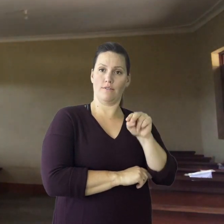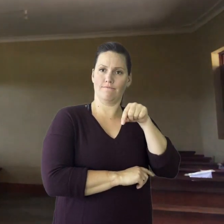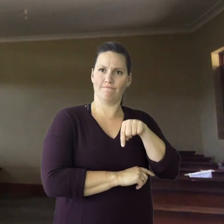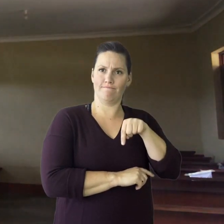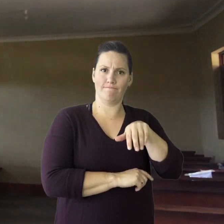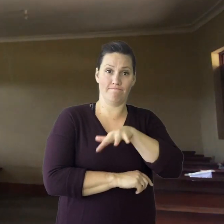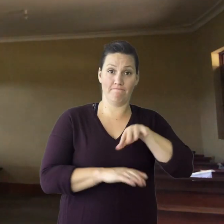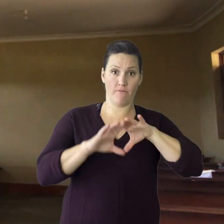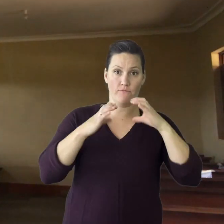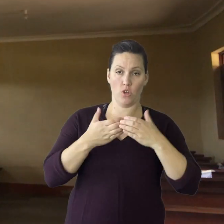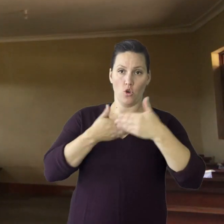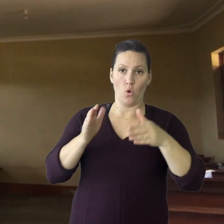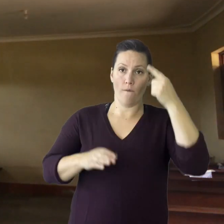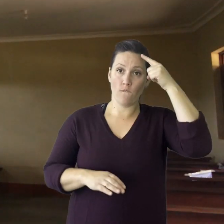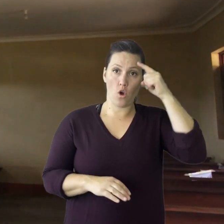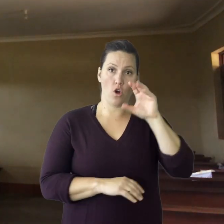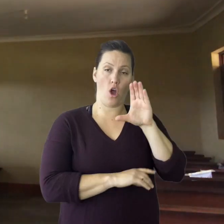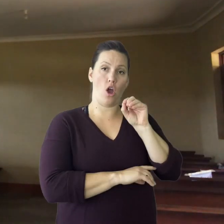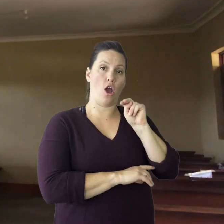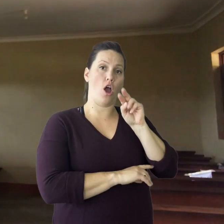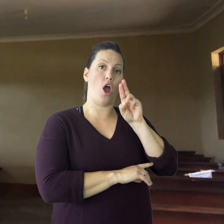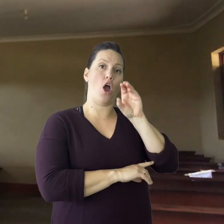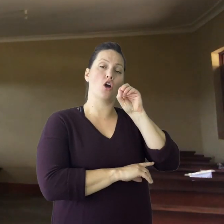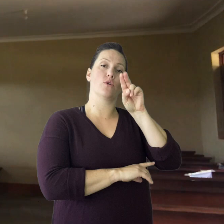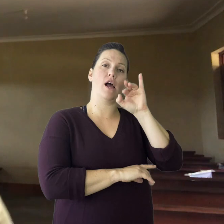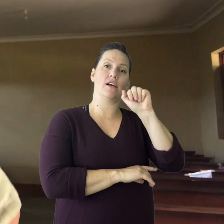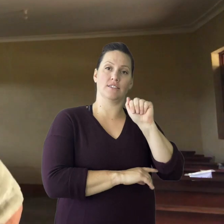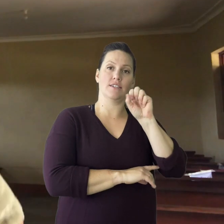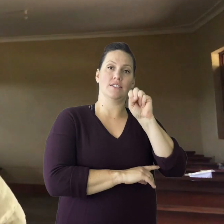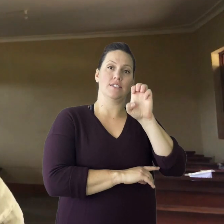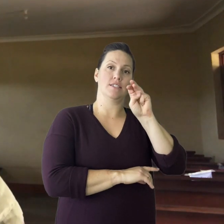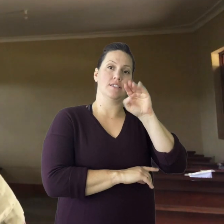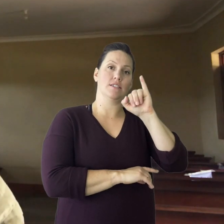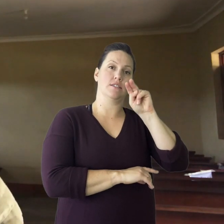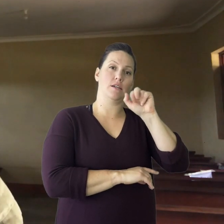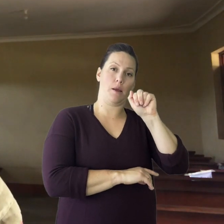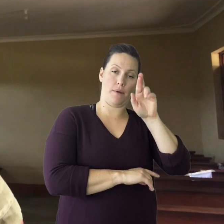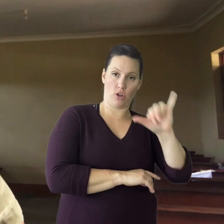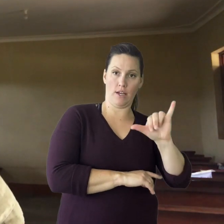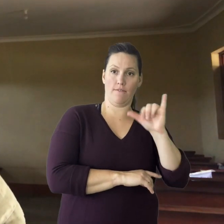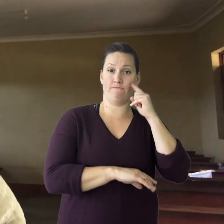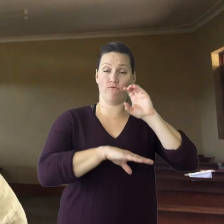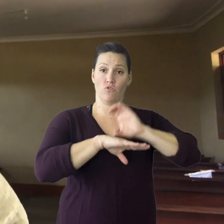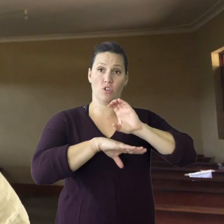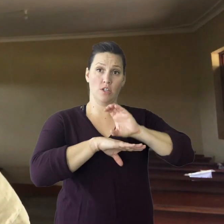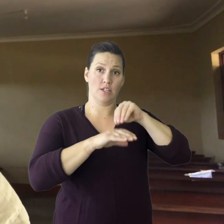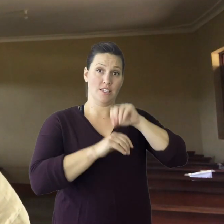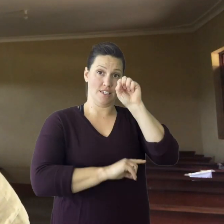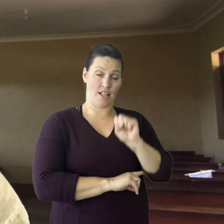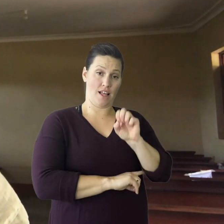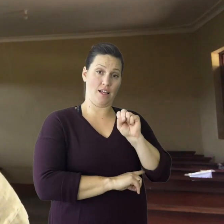Holy Ministry in Yambeil. It's the seminary of the Evangelical Lutheran Church in South Sudan